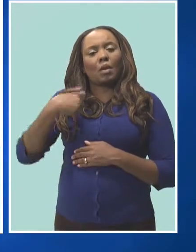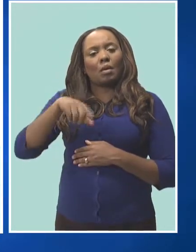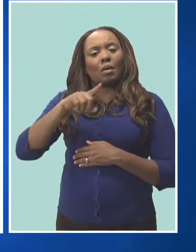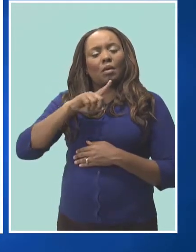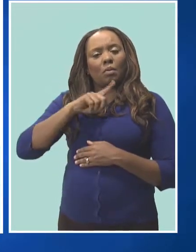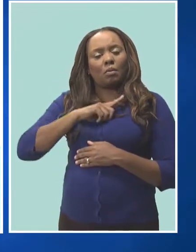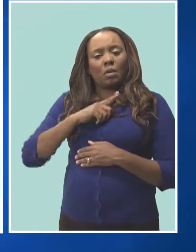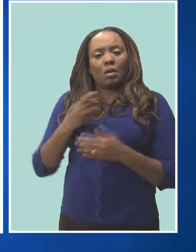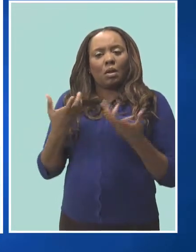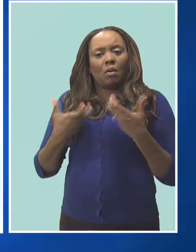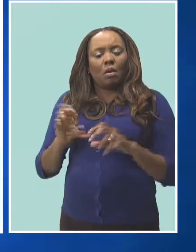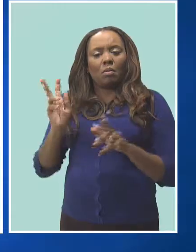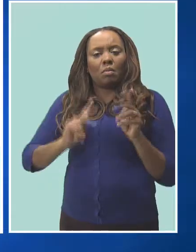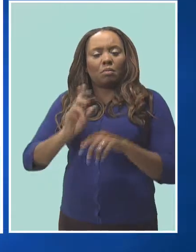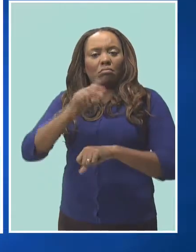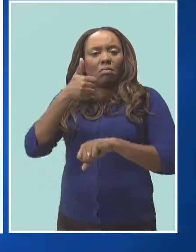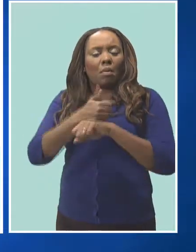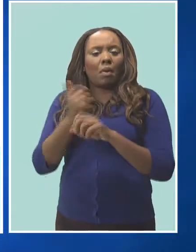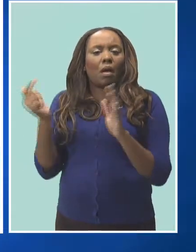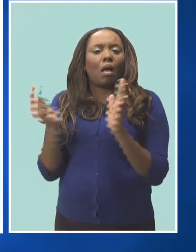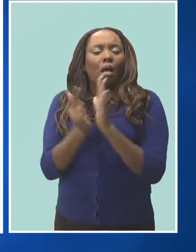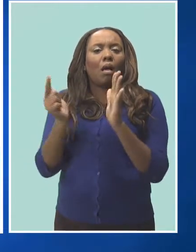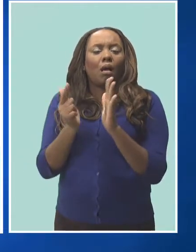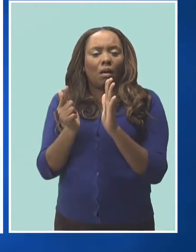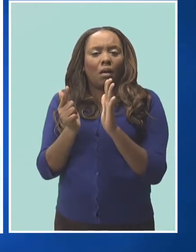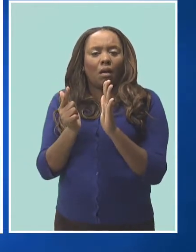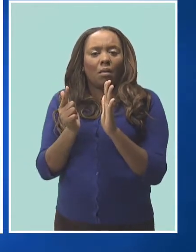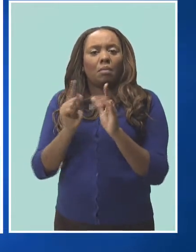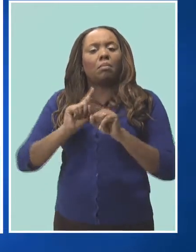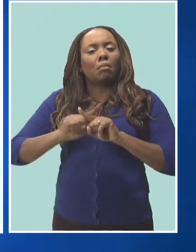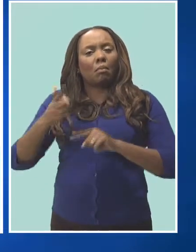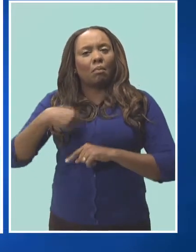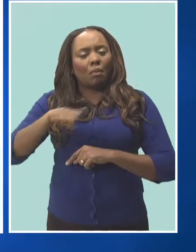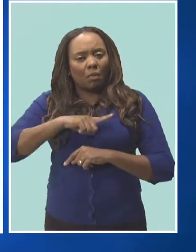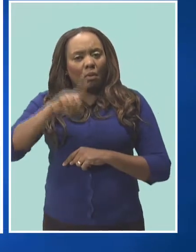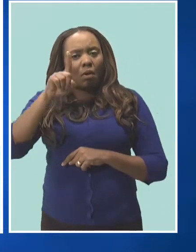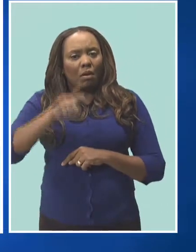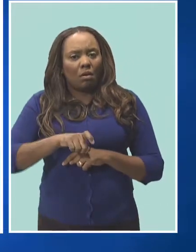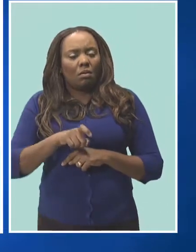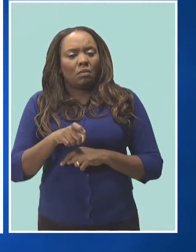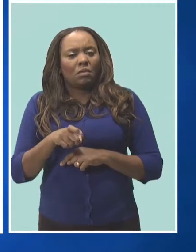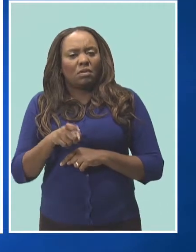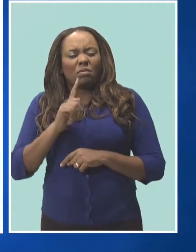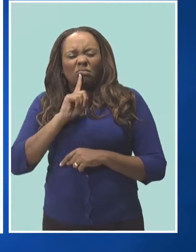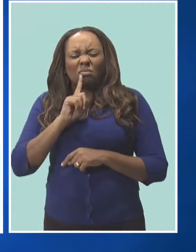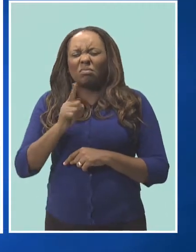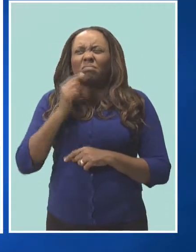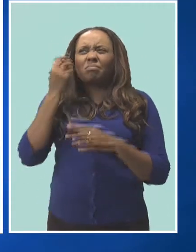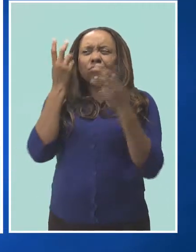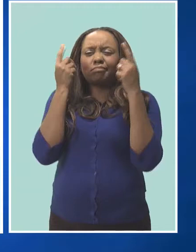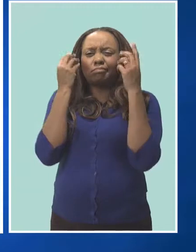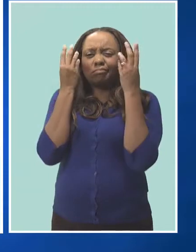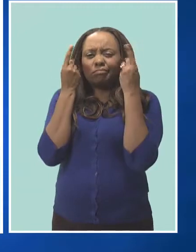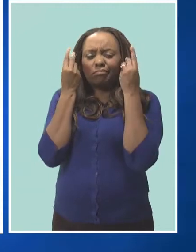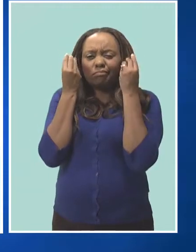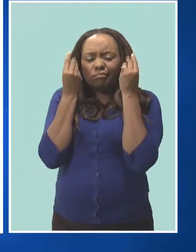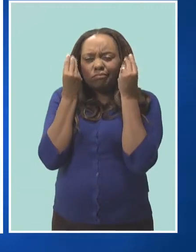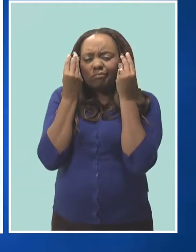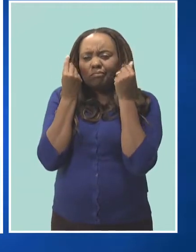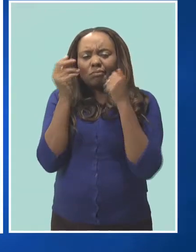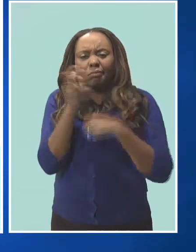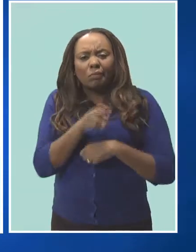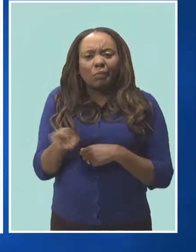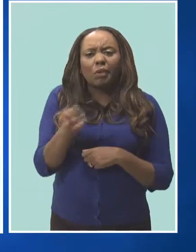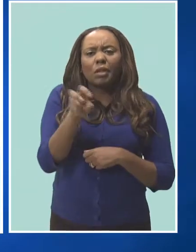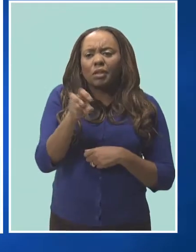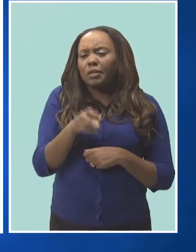illegal vending, but in the same way we have a deal for tourism, in the same way we have a